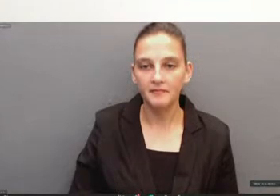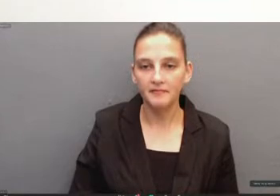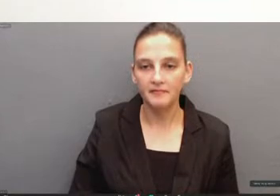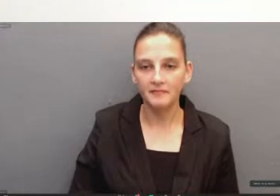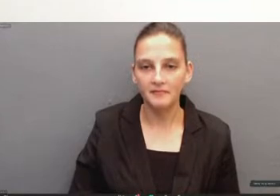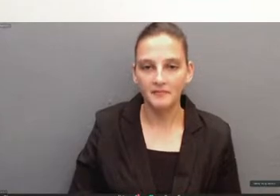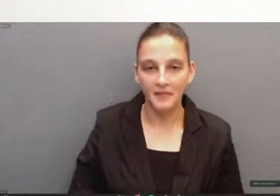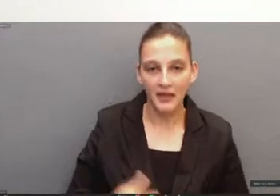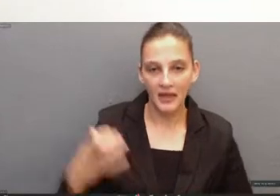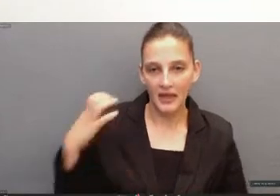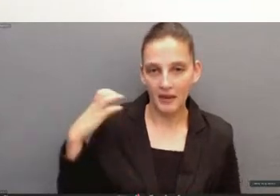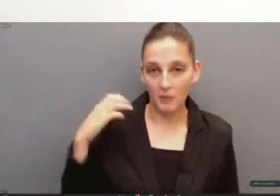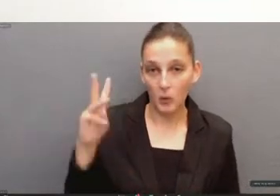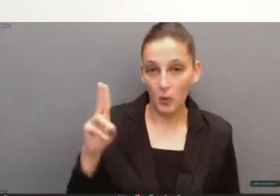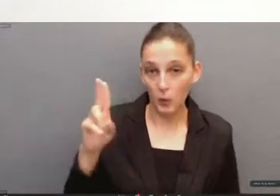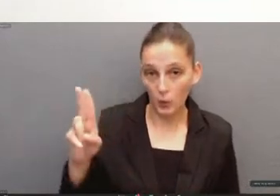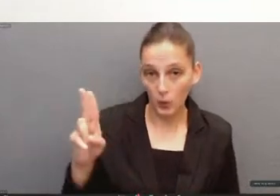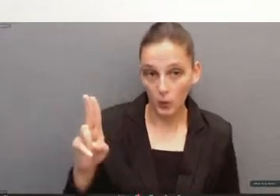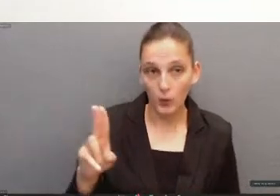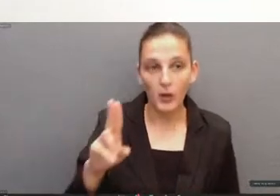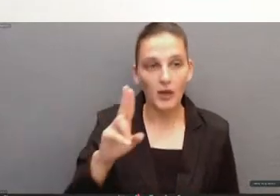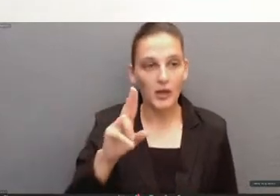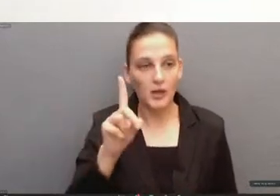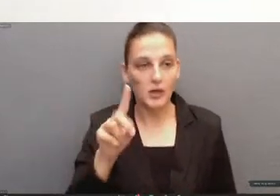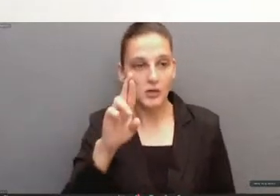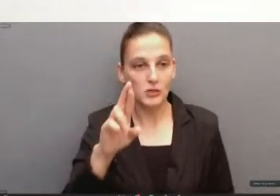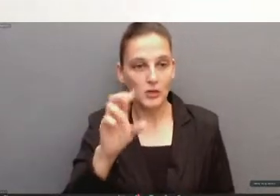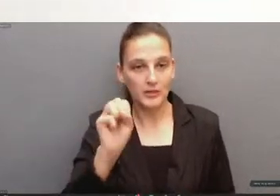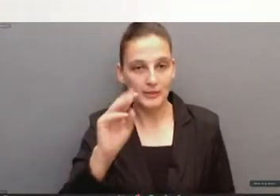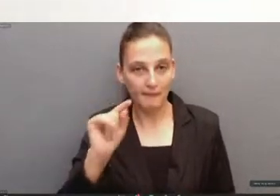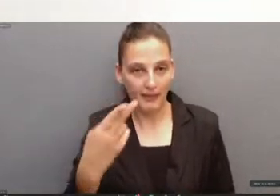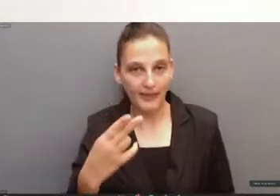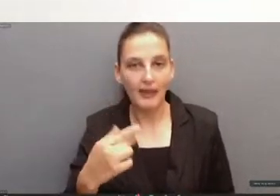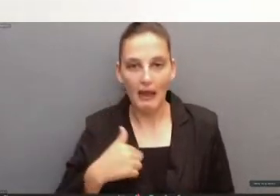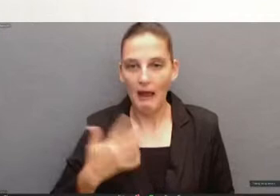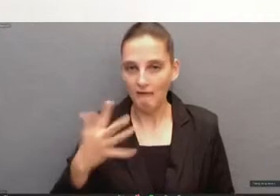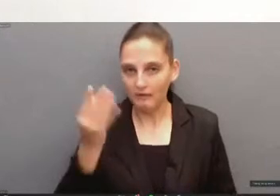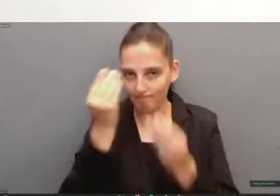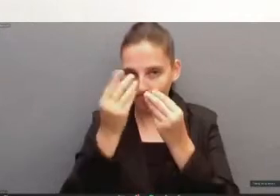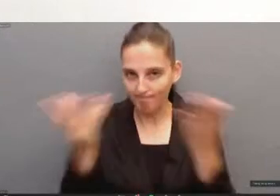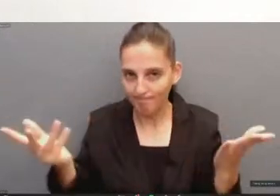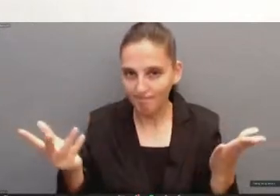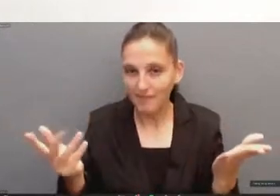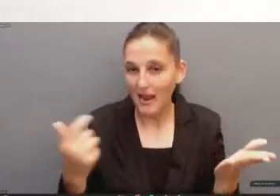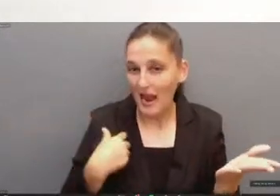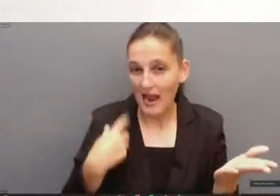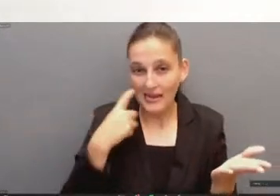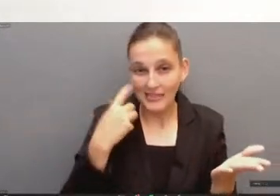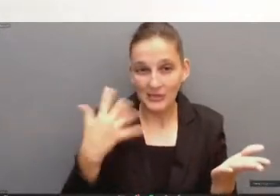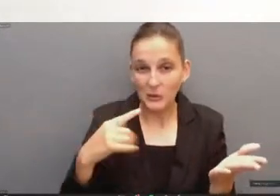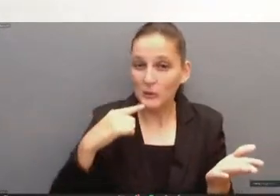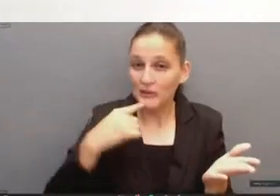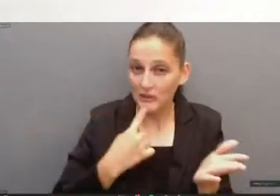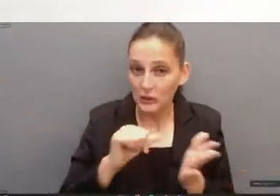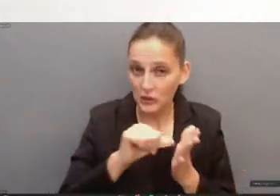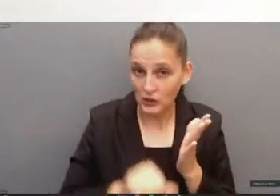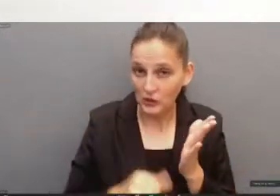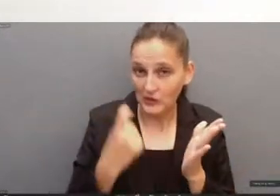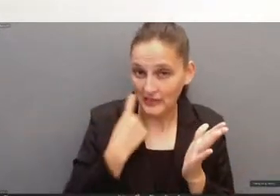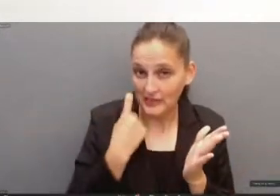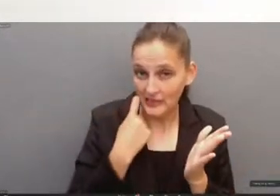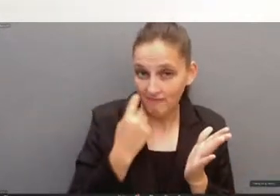Captain Wu as well as Dr. Nunez-Smith that I'm just recovering from some major surgery. So